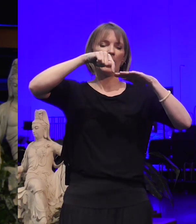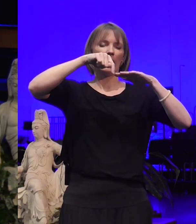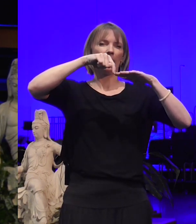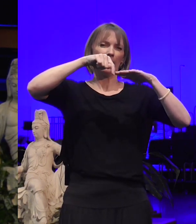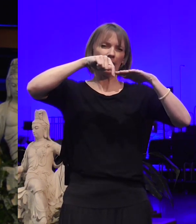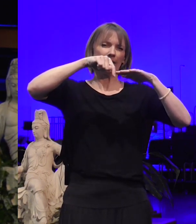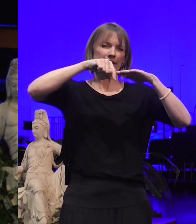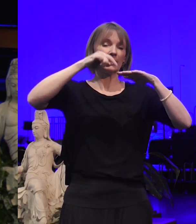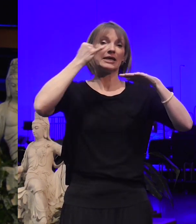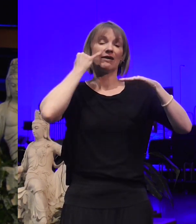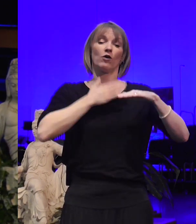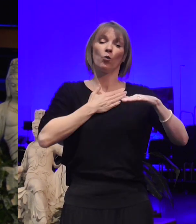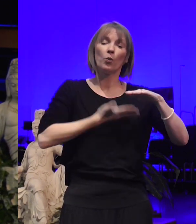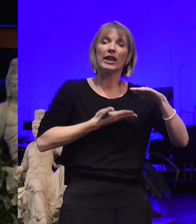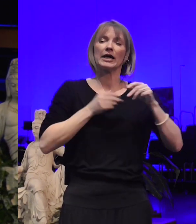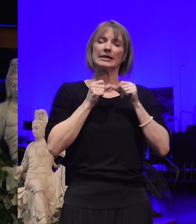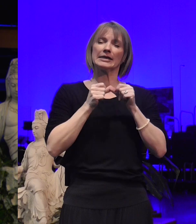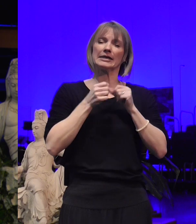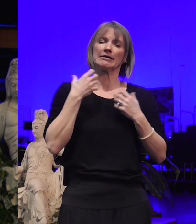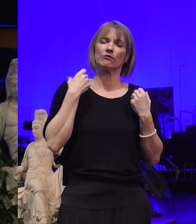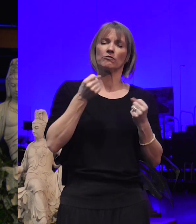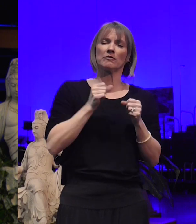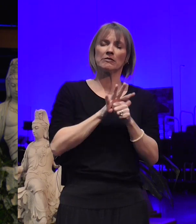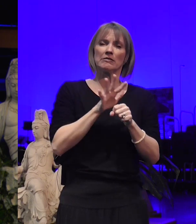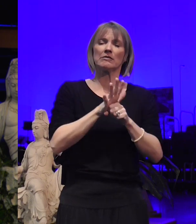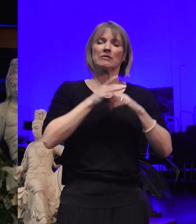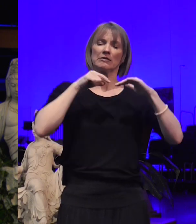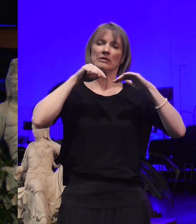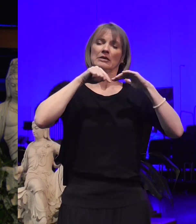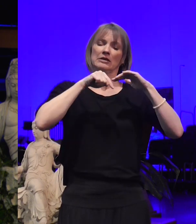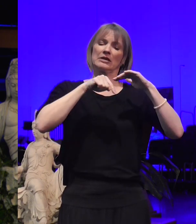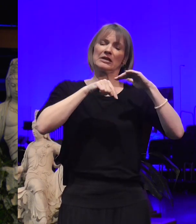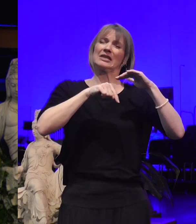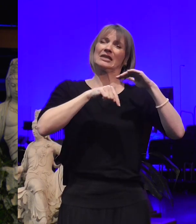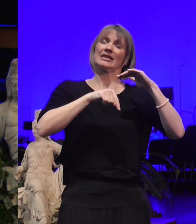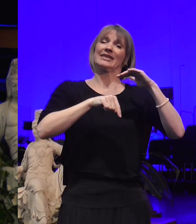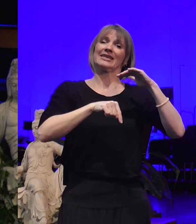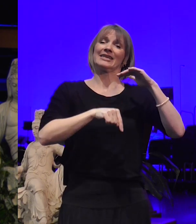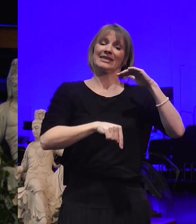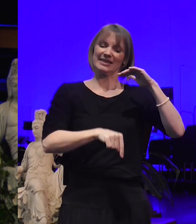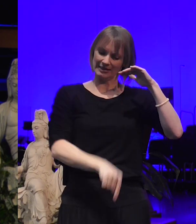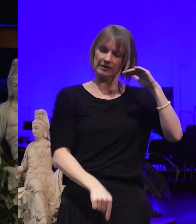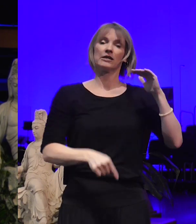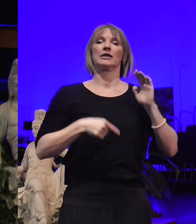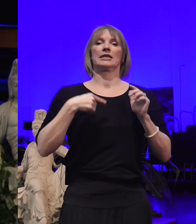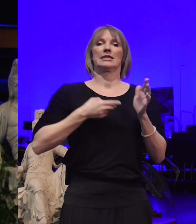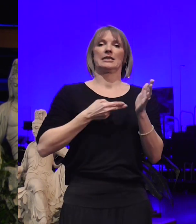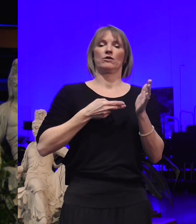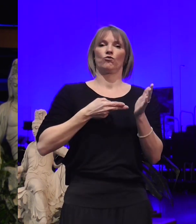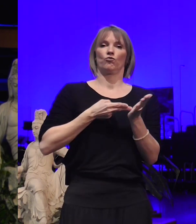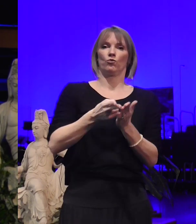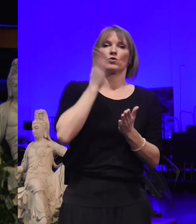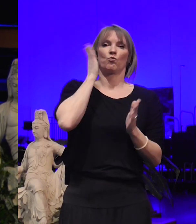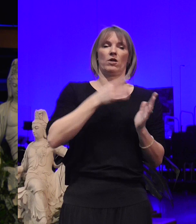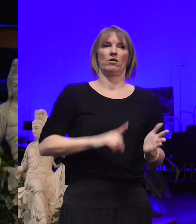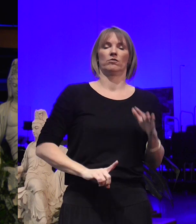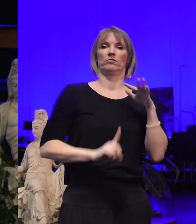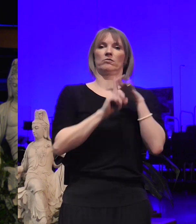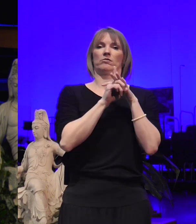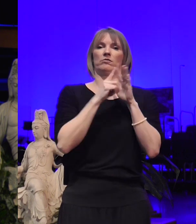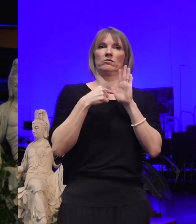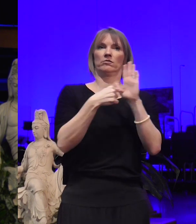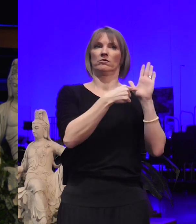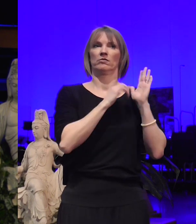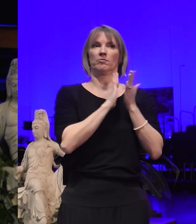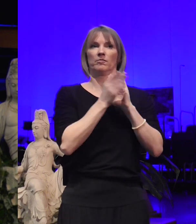and courageous enough to hang in there, these deeper truths reveal themselves. Sometimes I